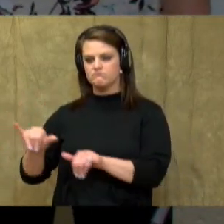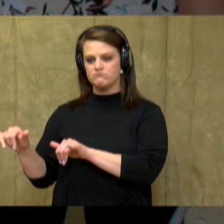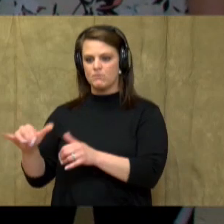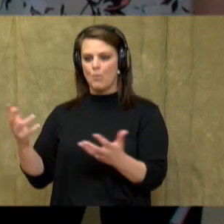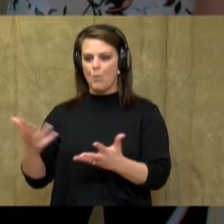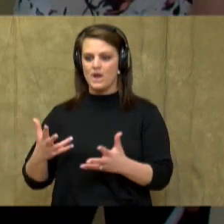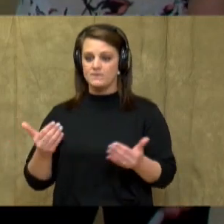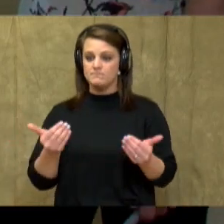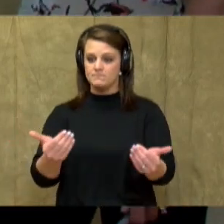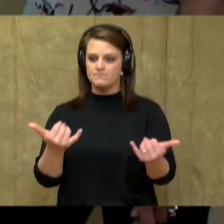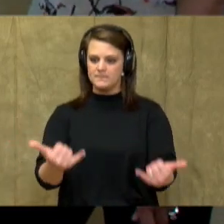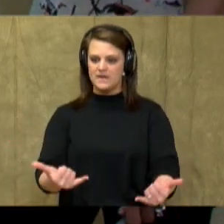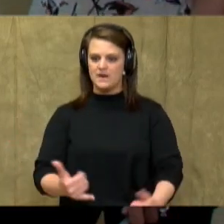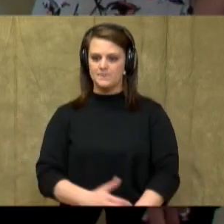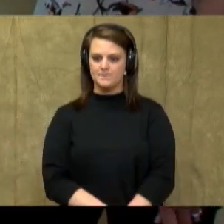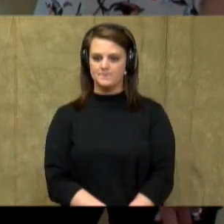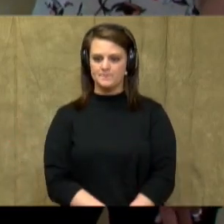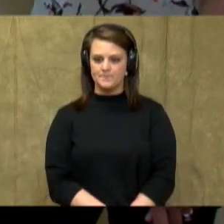ahead and do that now.